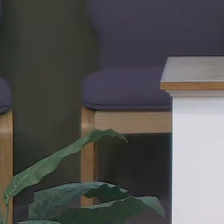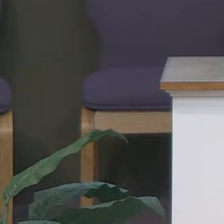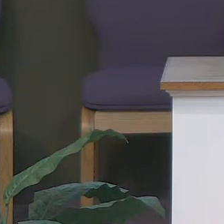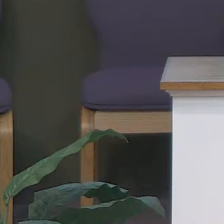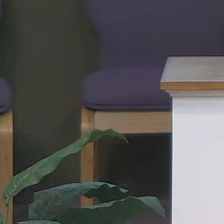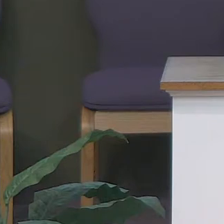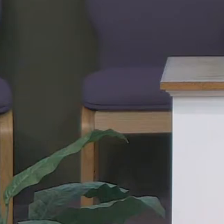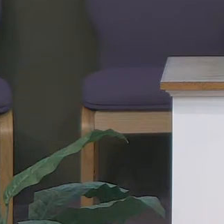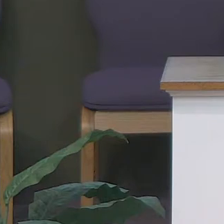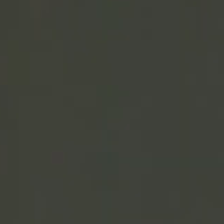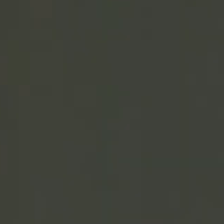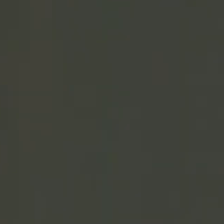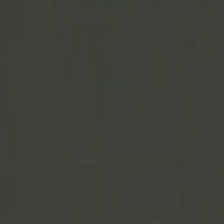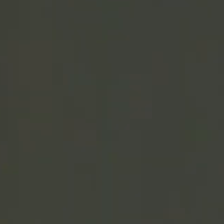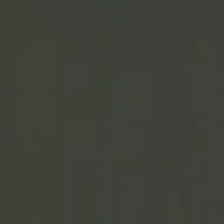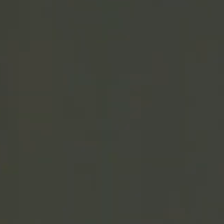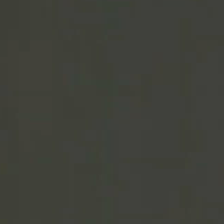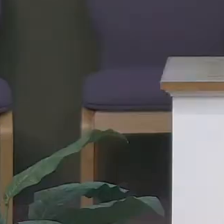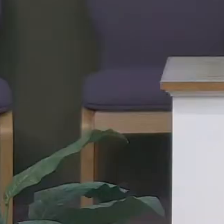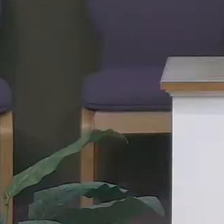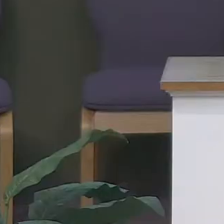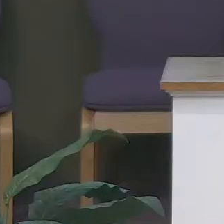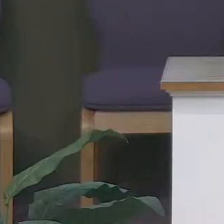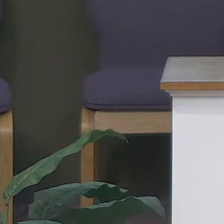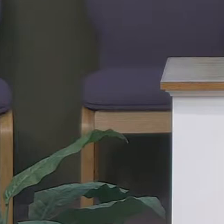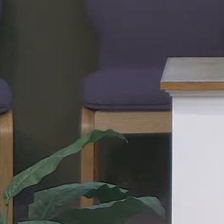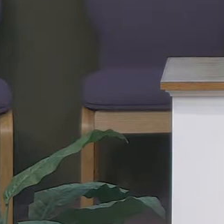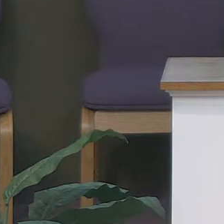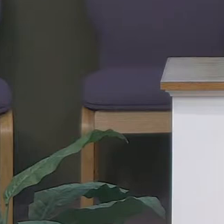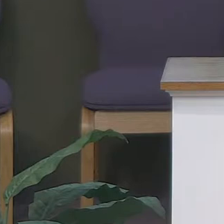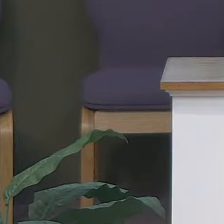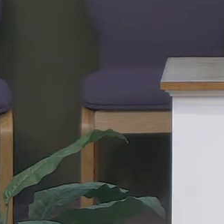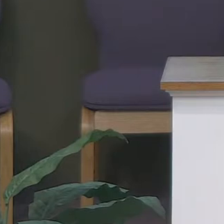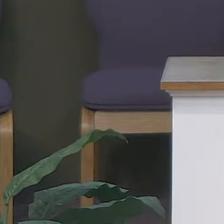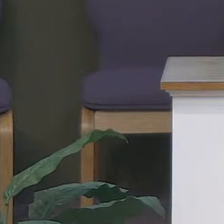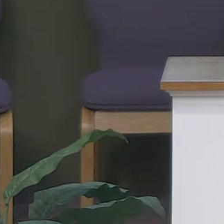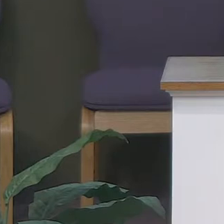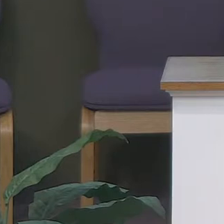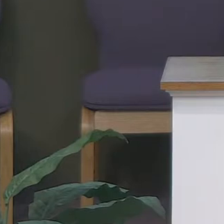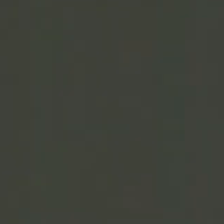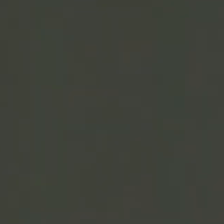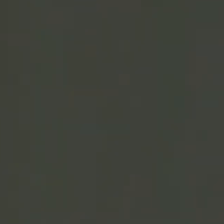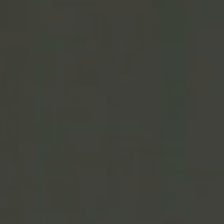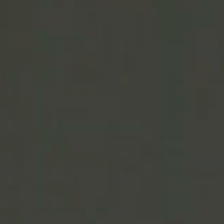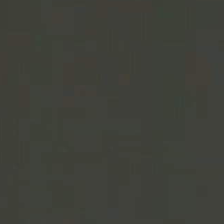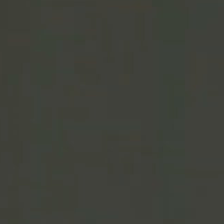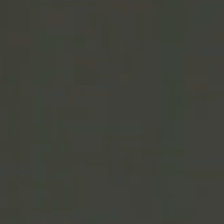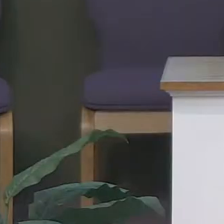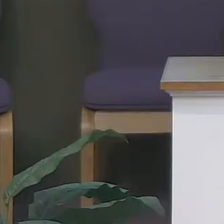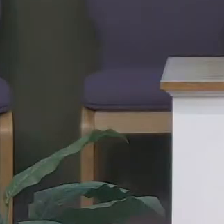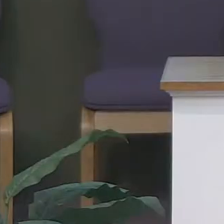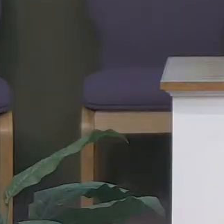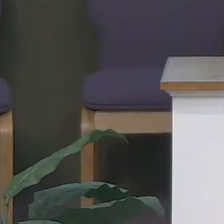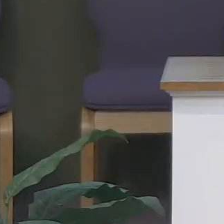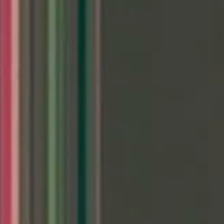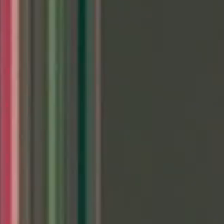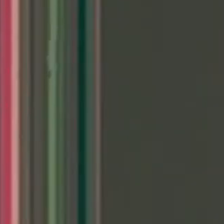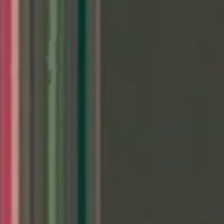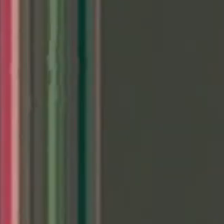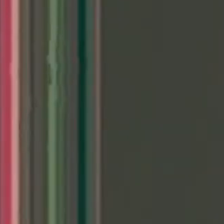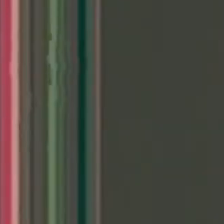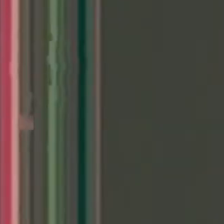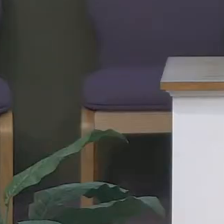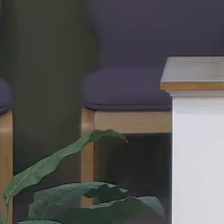everything. You can't be half full. You can't be 3/4 full. Your cup has